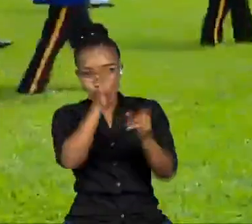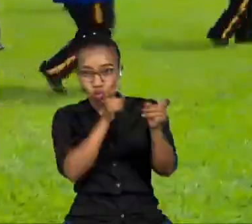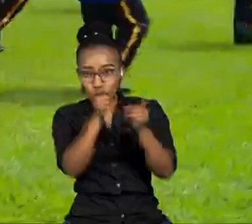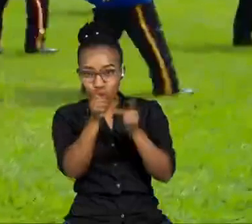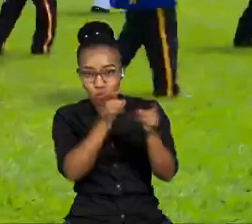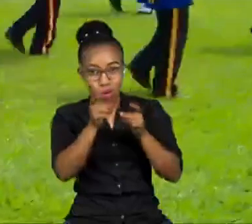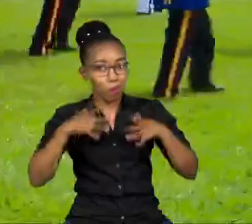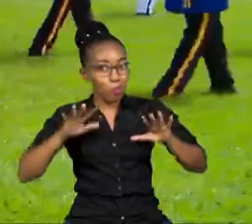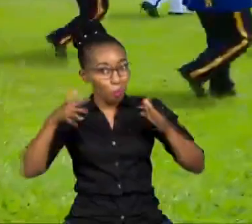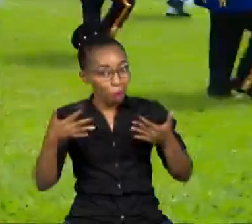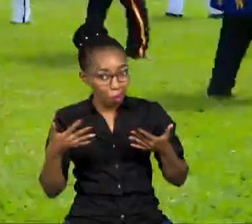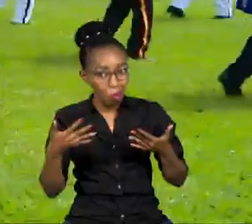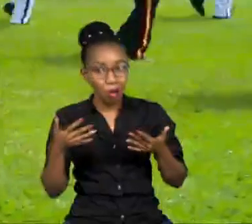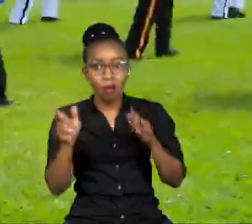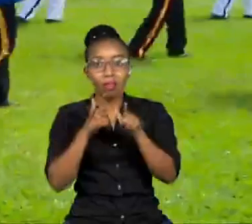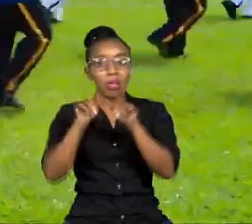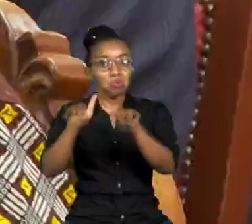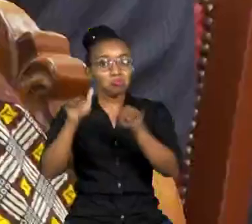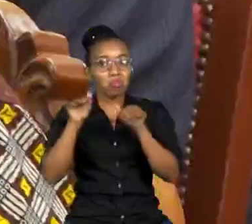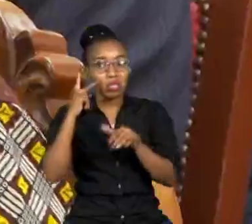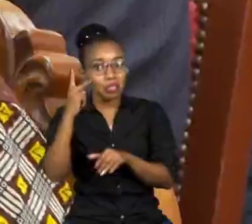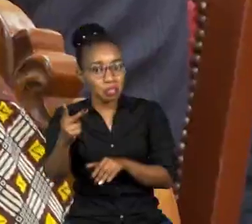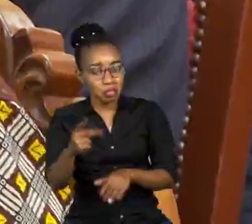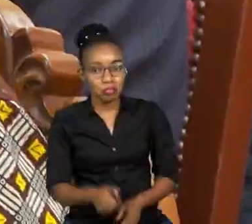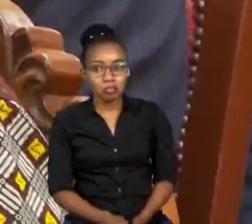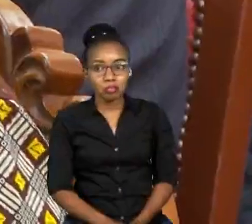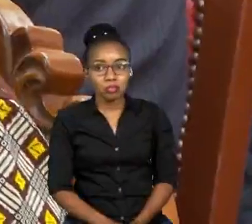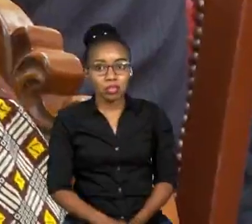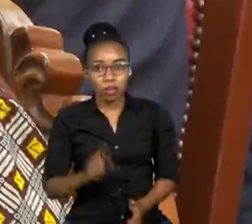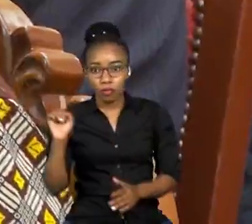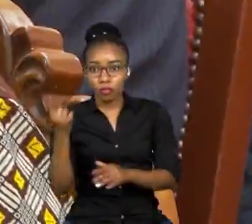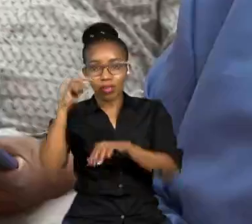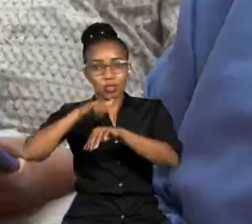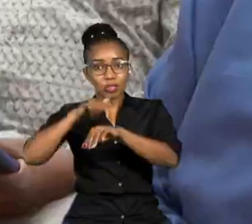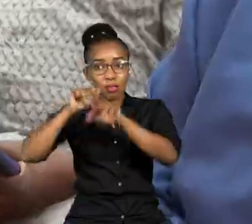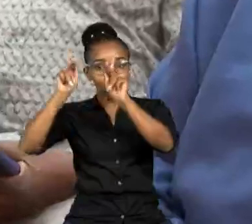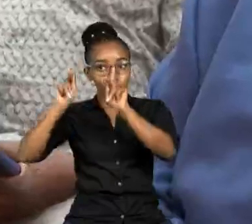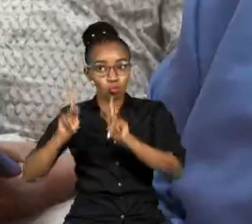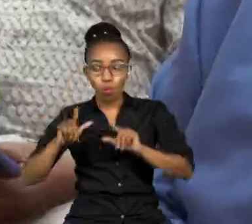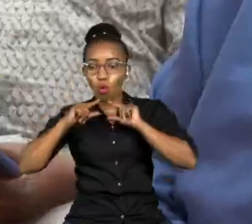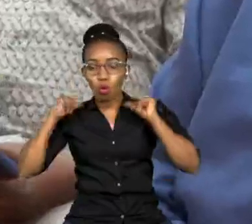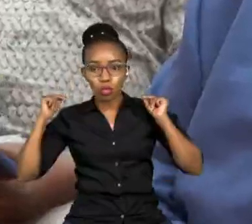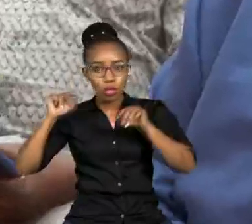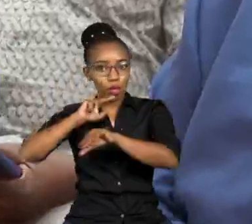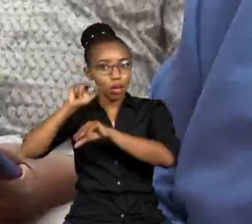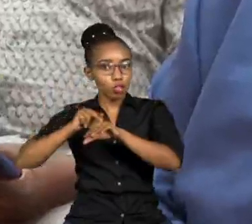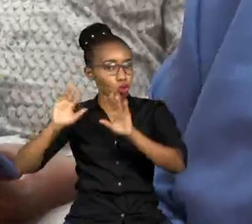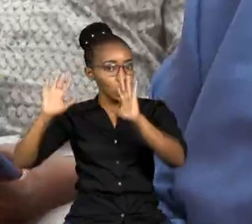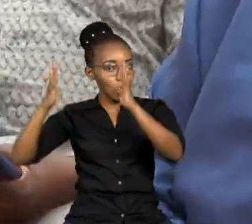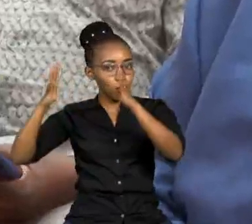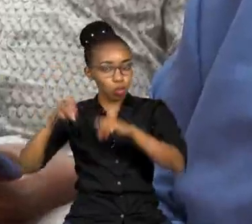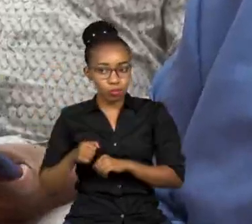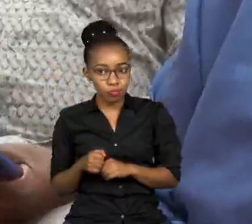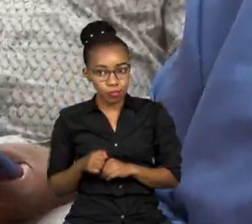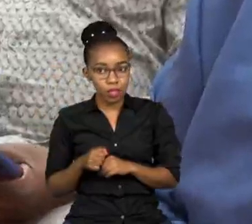crowd will be something many wait to see. This is the first time Kisumu will host such national celebrations,